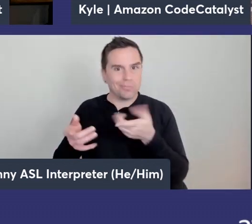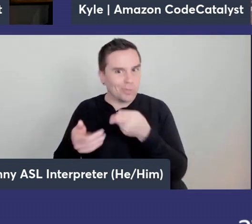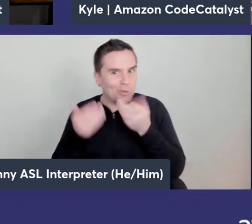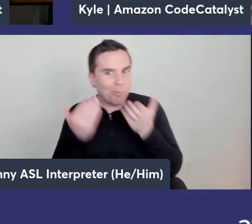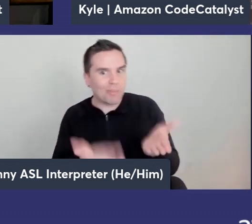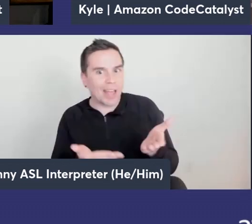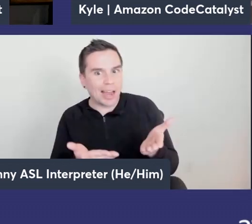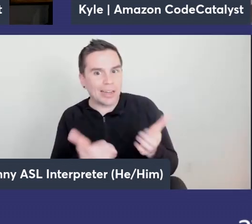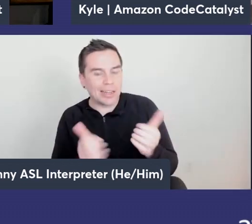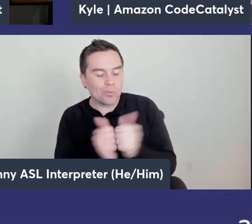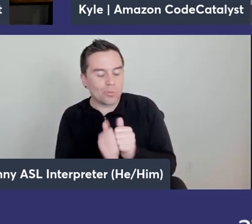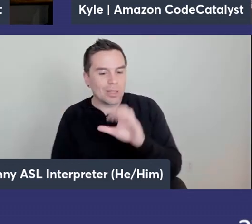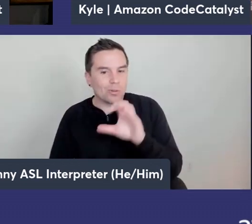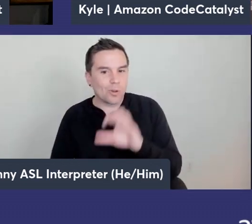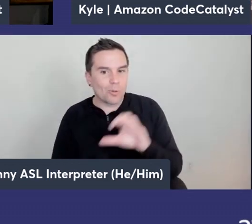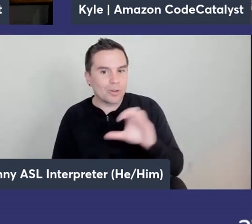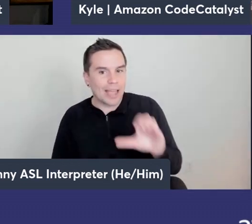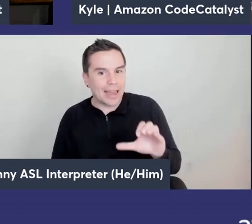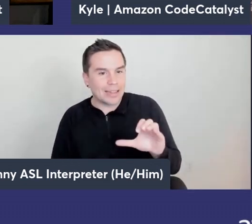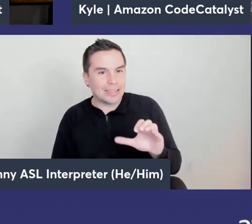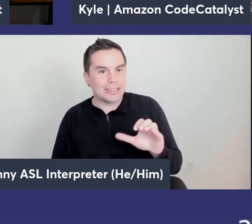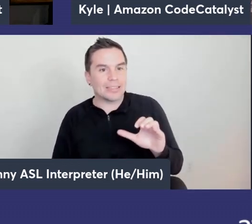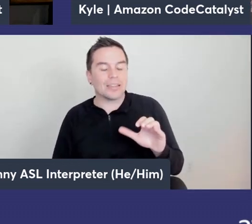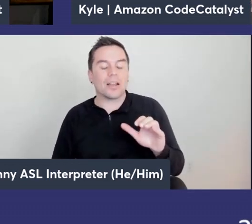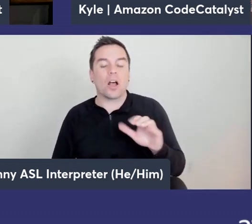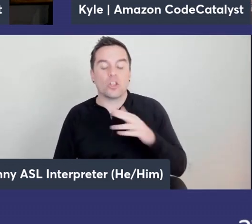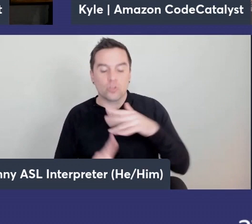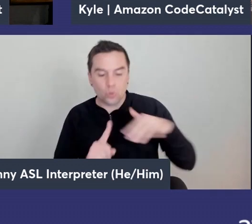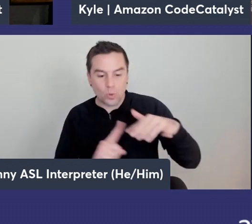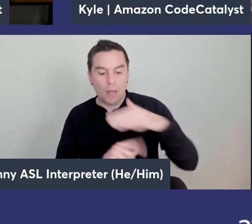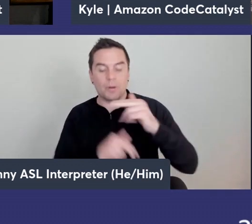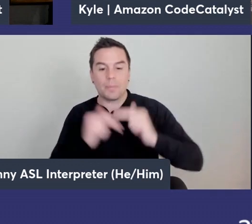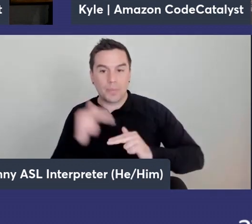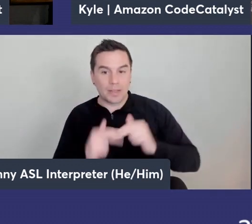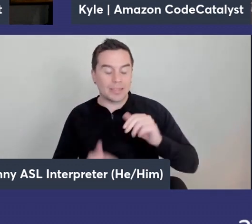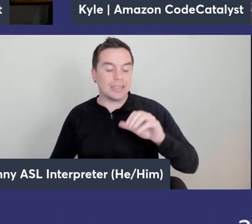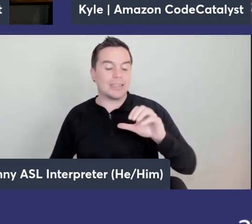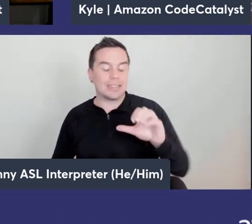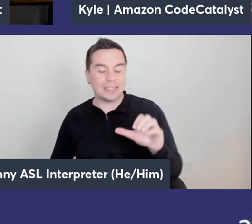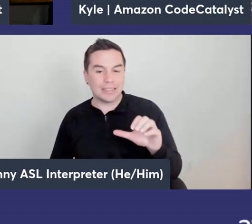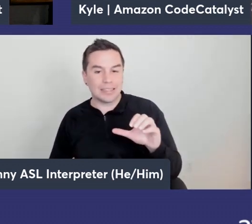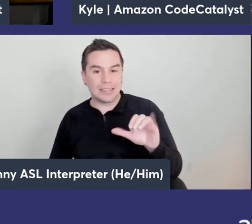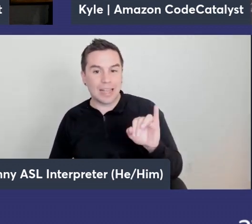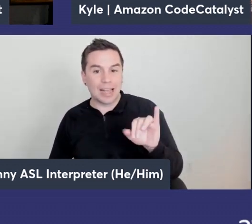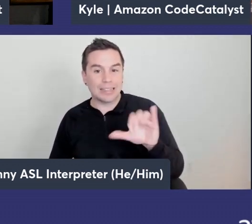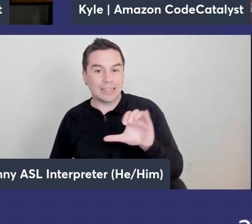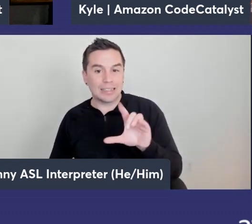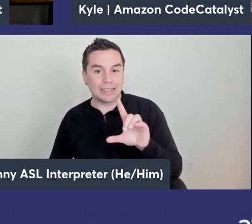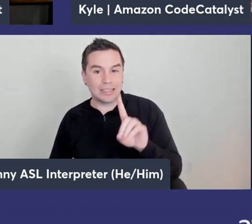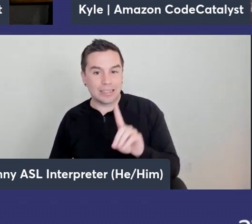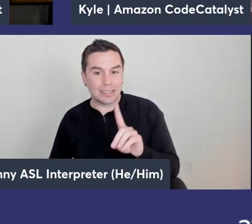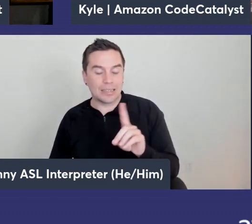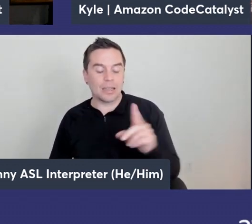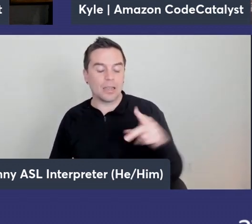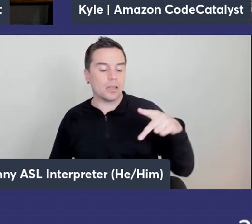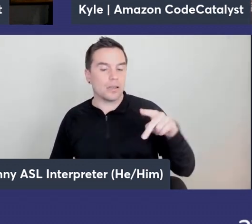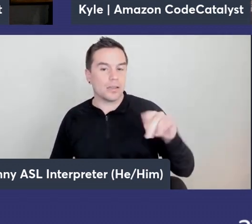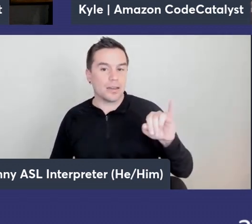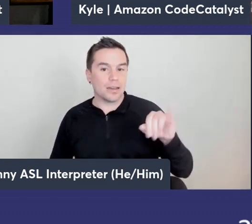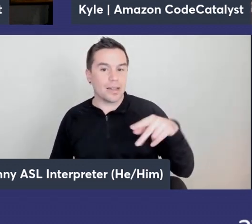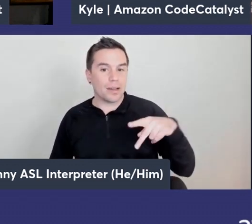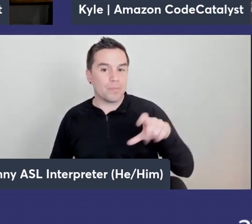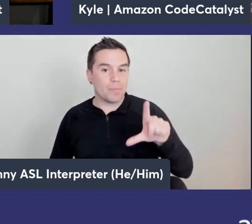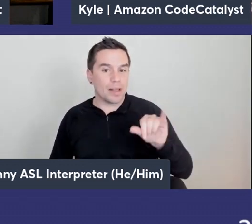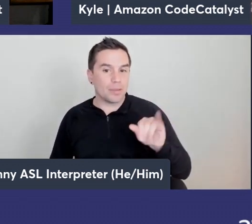with CodeCatalyst around building a CI/CD pipeline. You still can, utilize all of the building blocks that are there too. If you've got